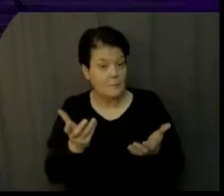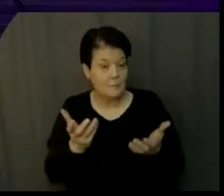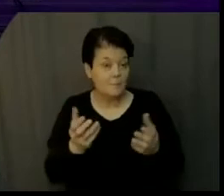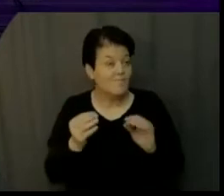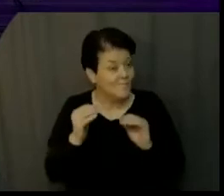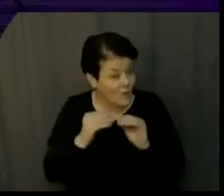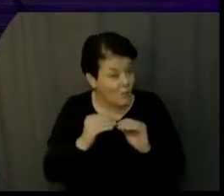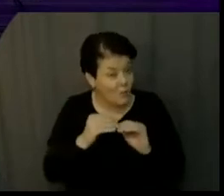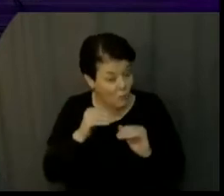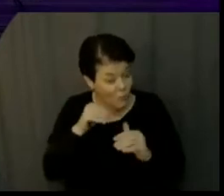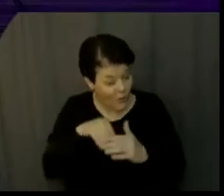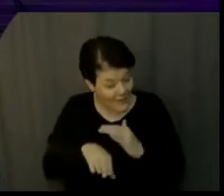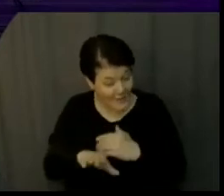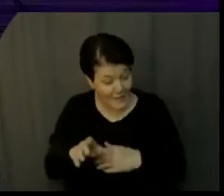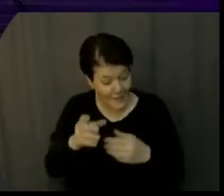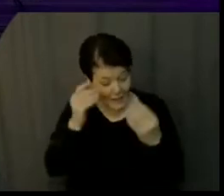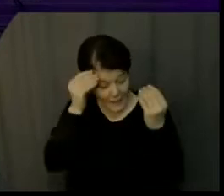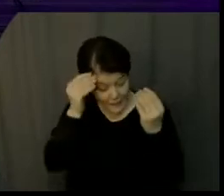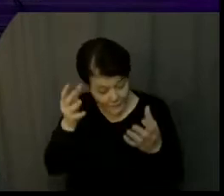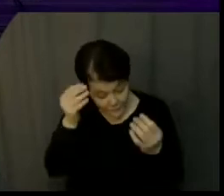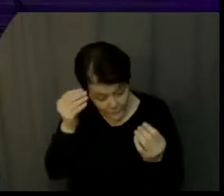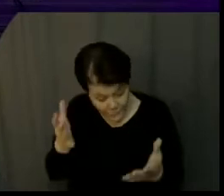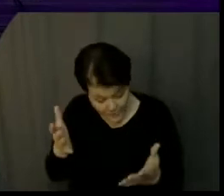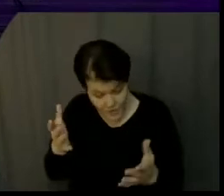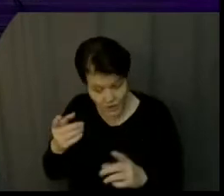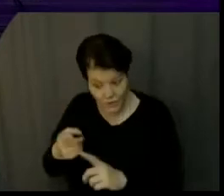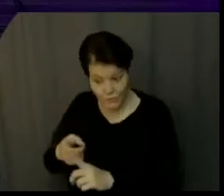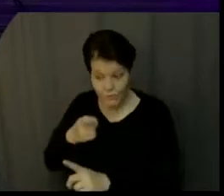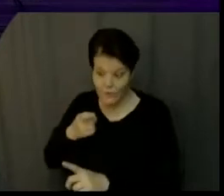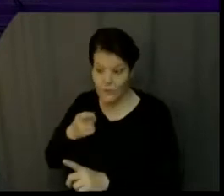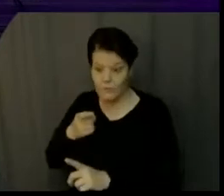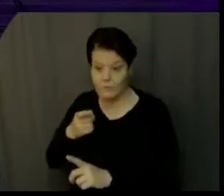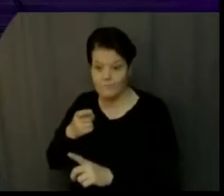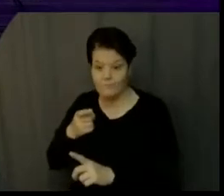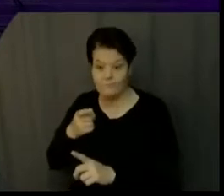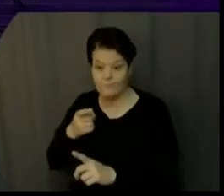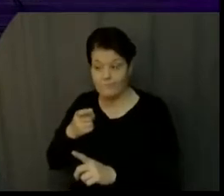and information given to us by some other source